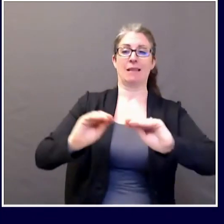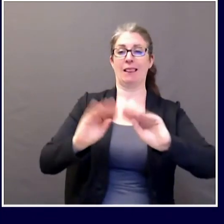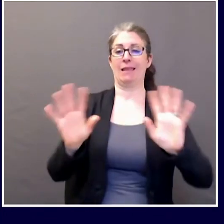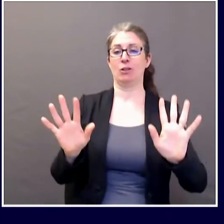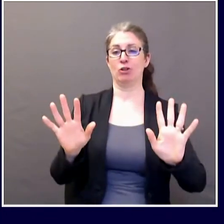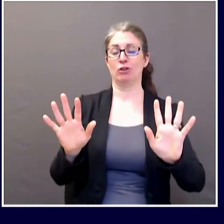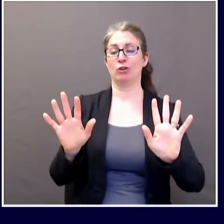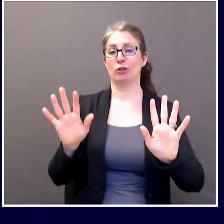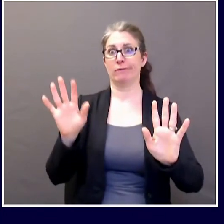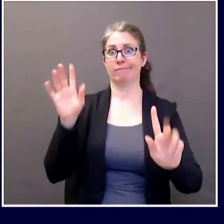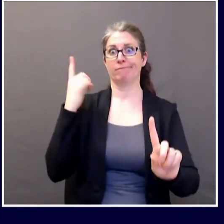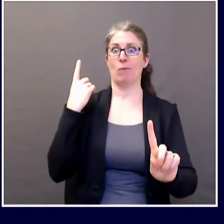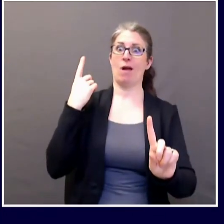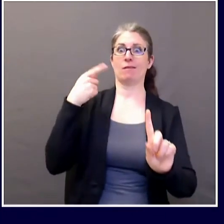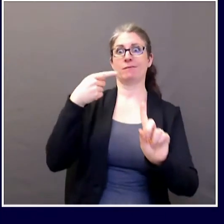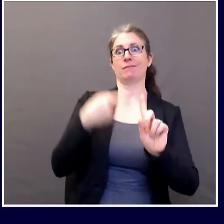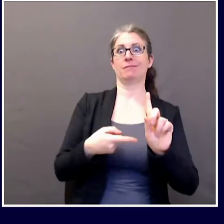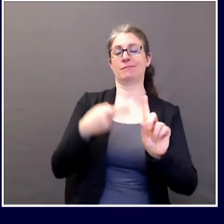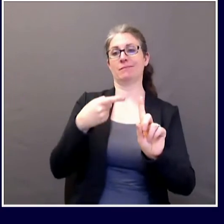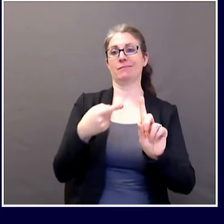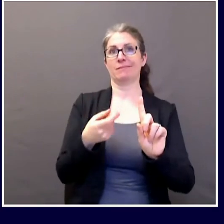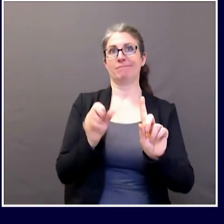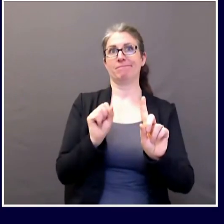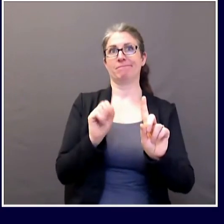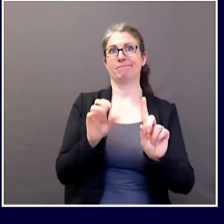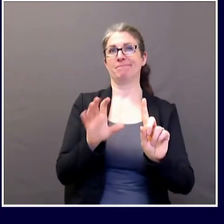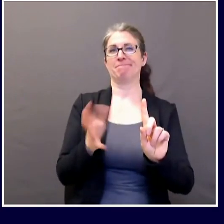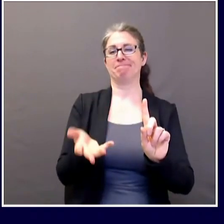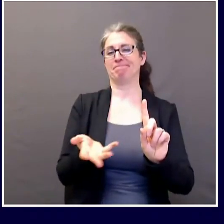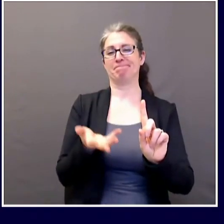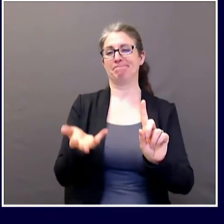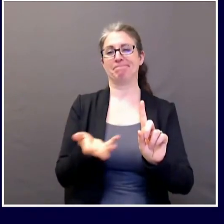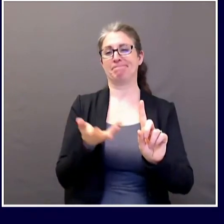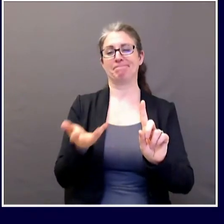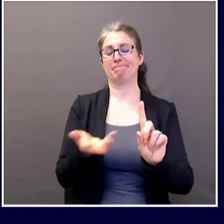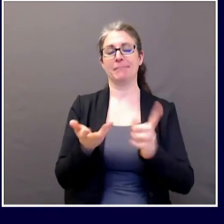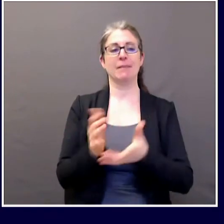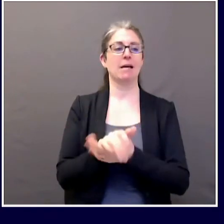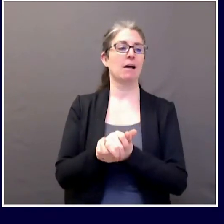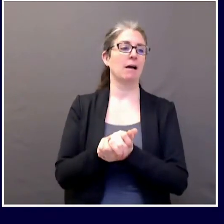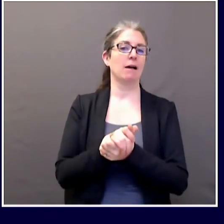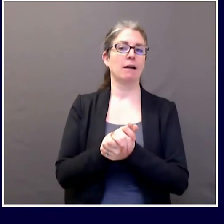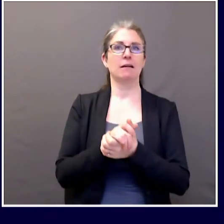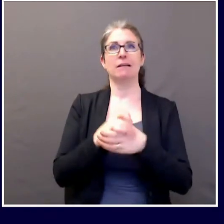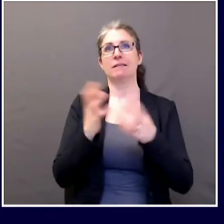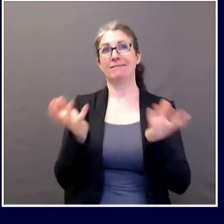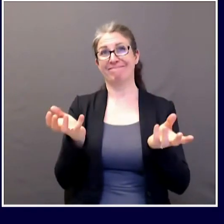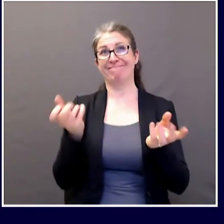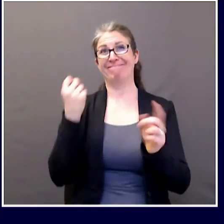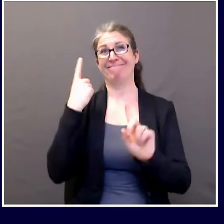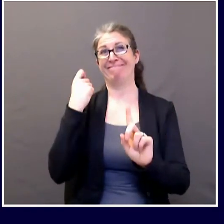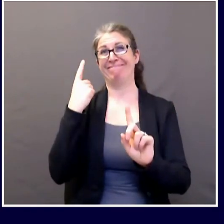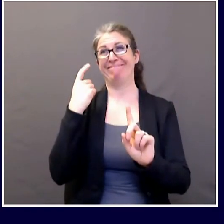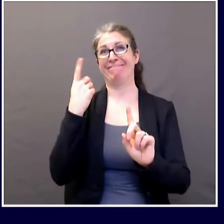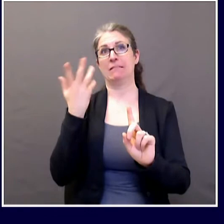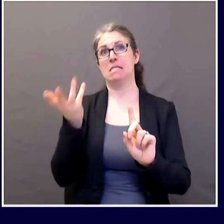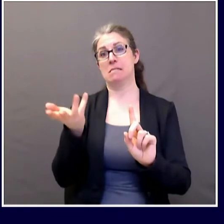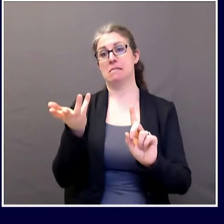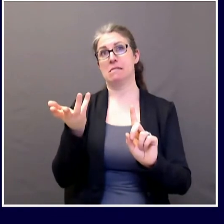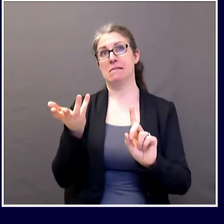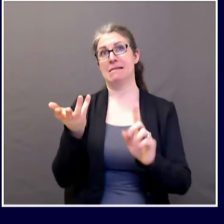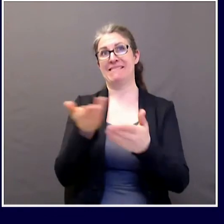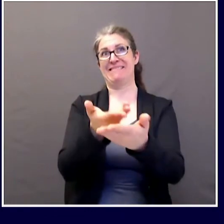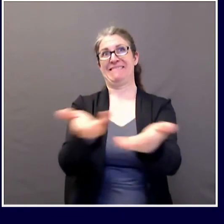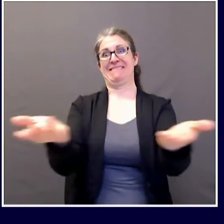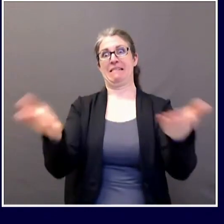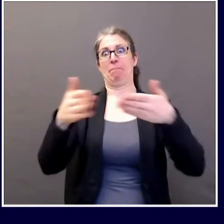weigh in on case by case scenarios, particularly in a public press briefing. But that being said, much does depend on whether